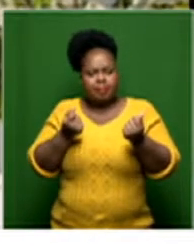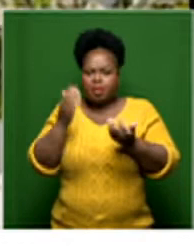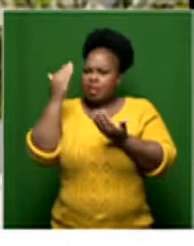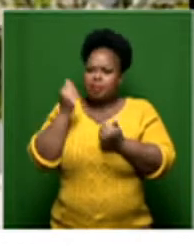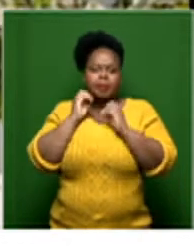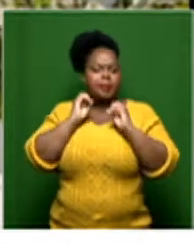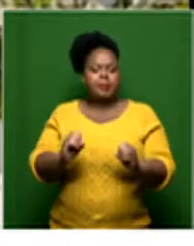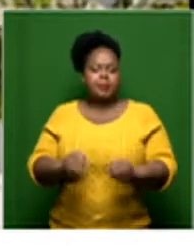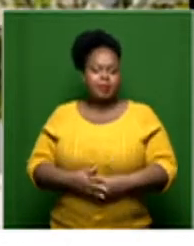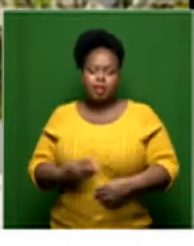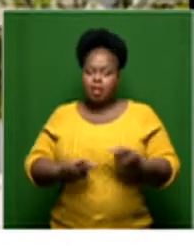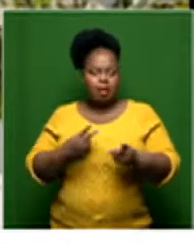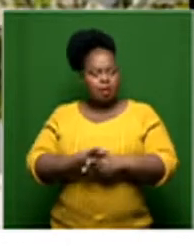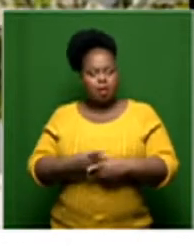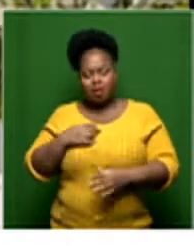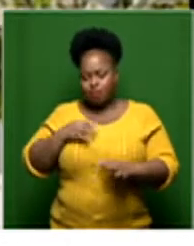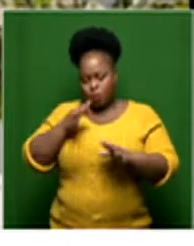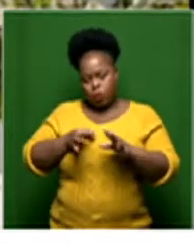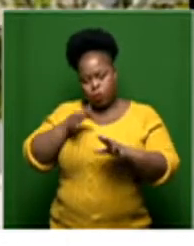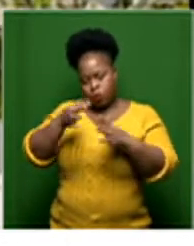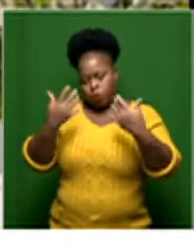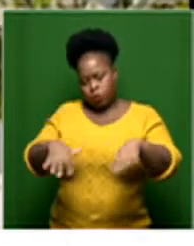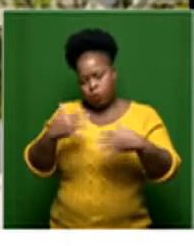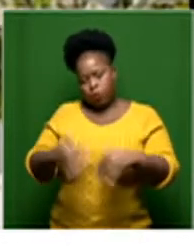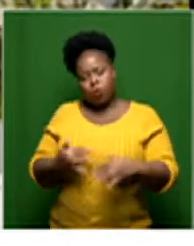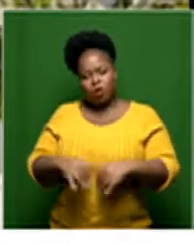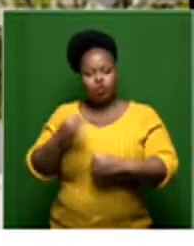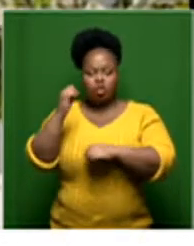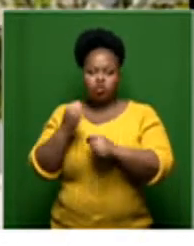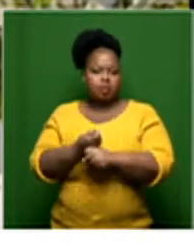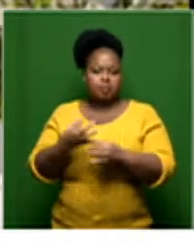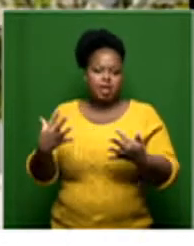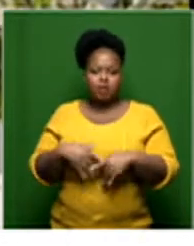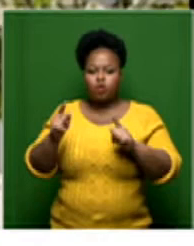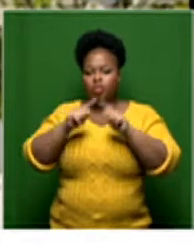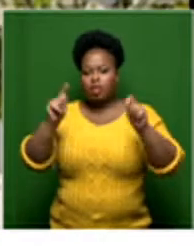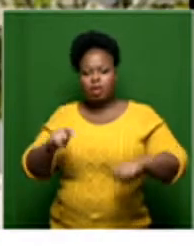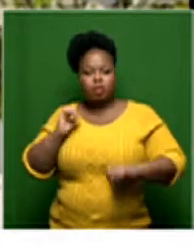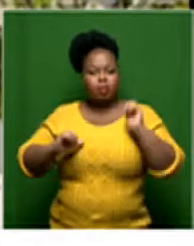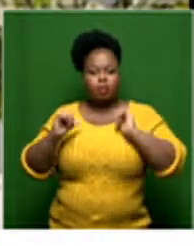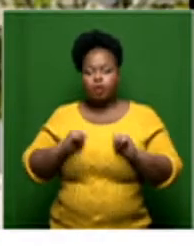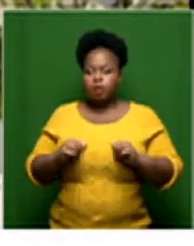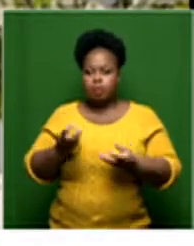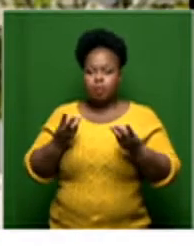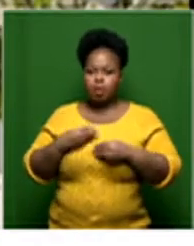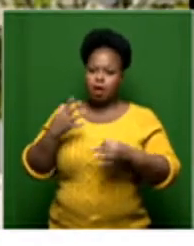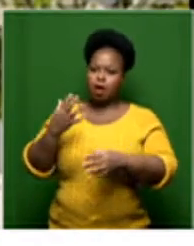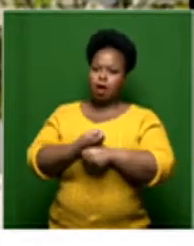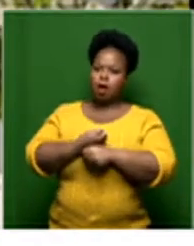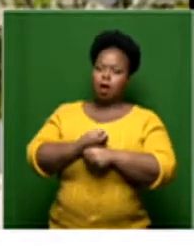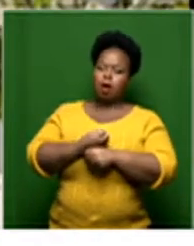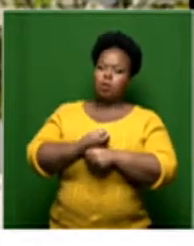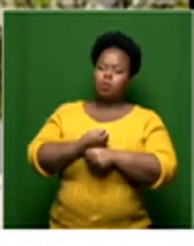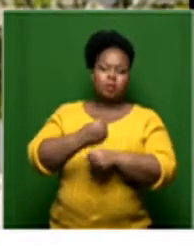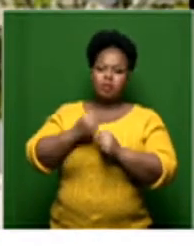the enormity of her contribution to the industry. People just began to realize, my goodness, how could we